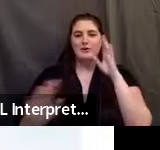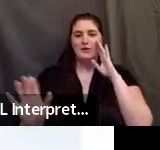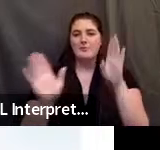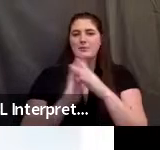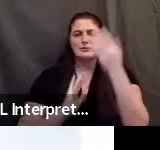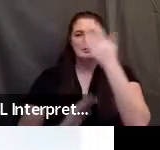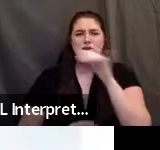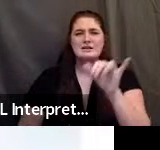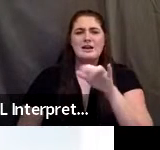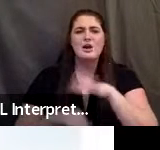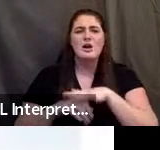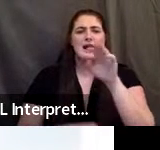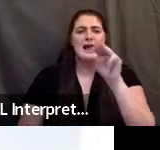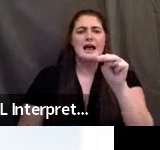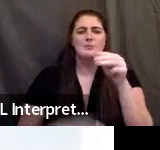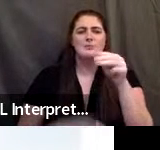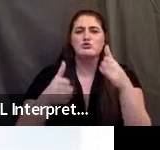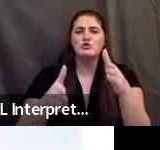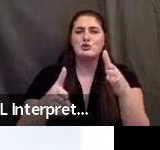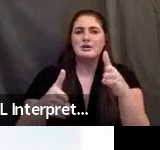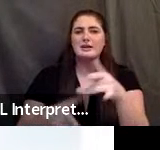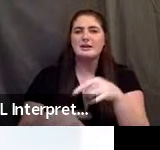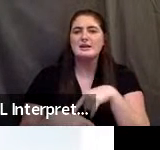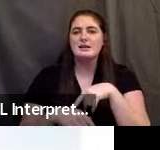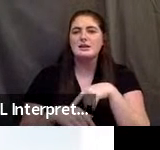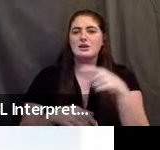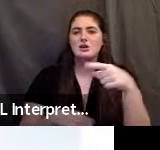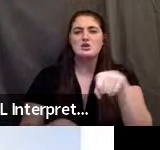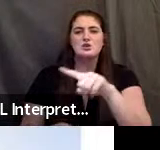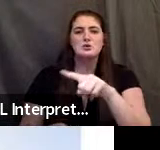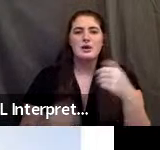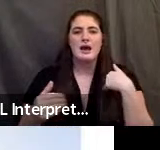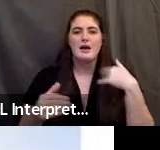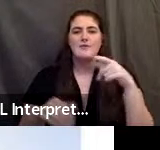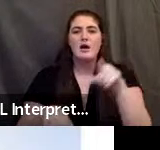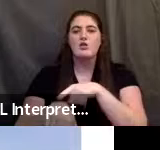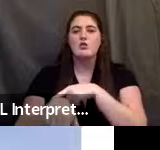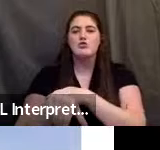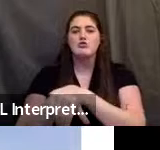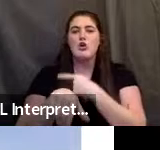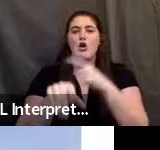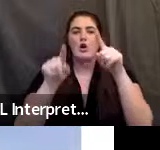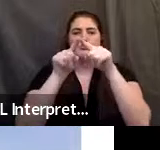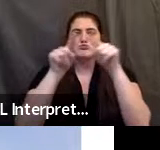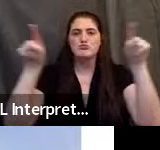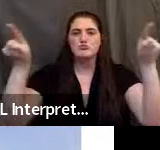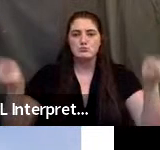Street, basically, you have a long rectangle that's the glass.